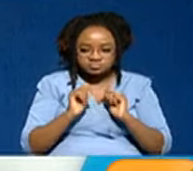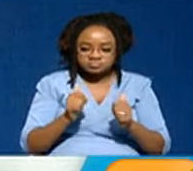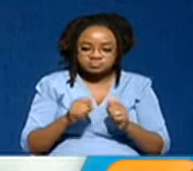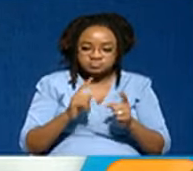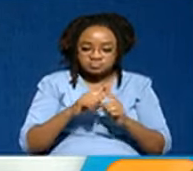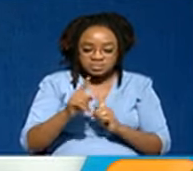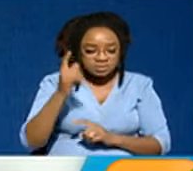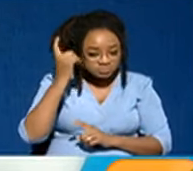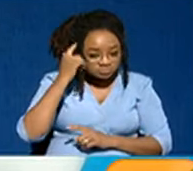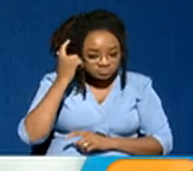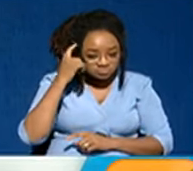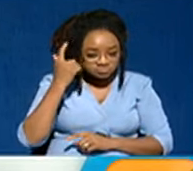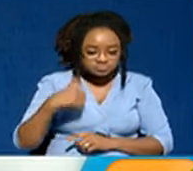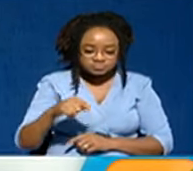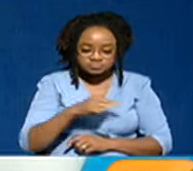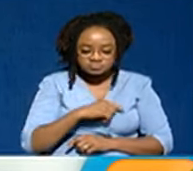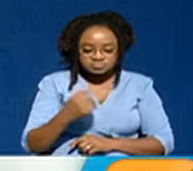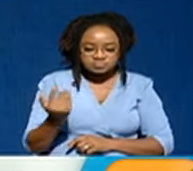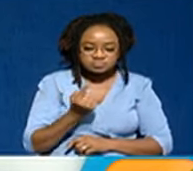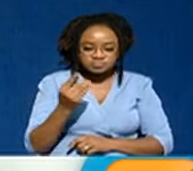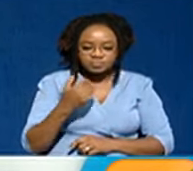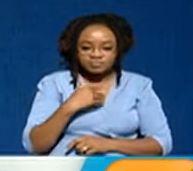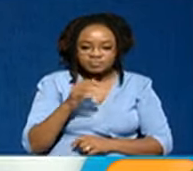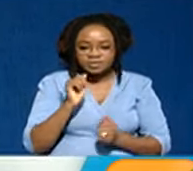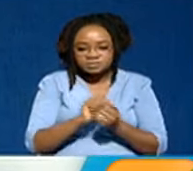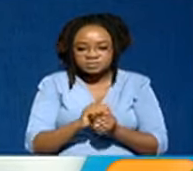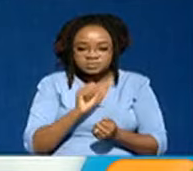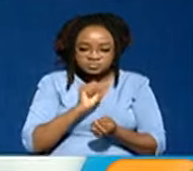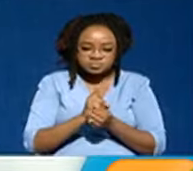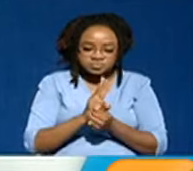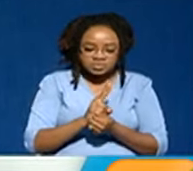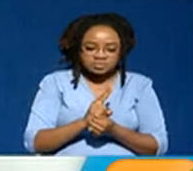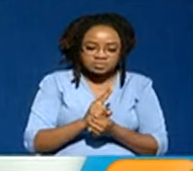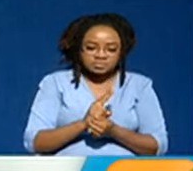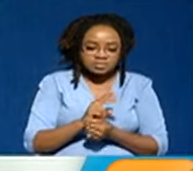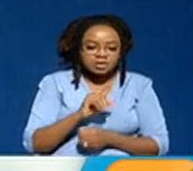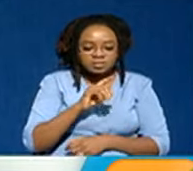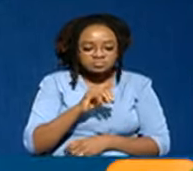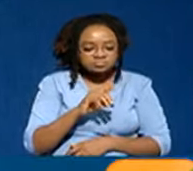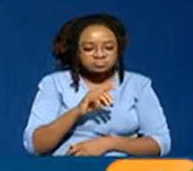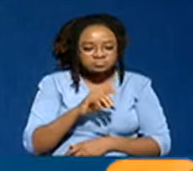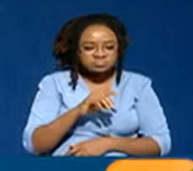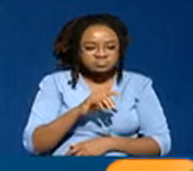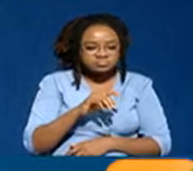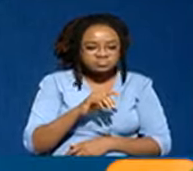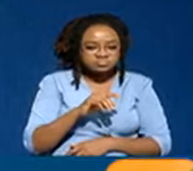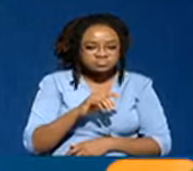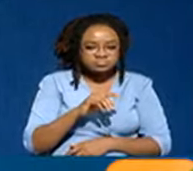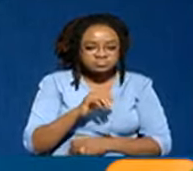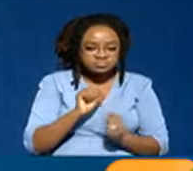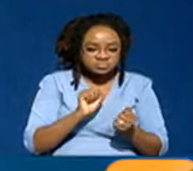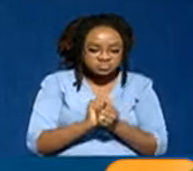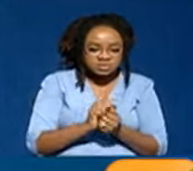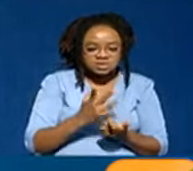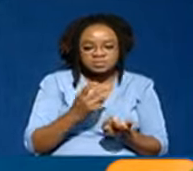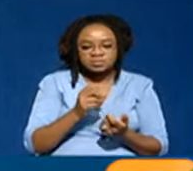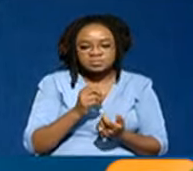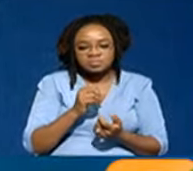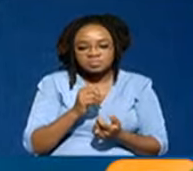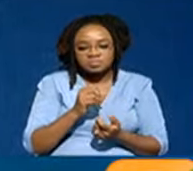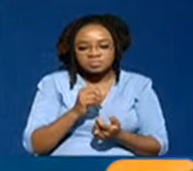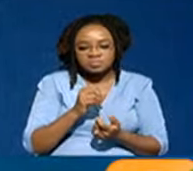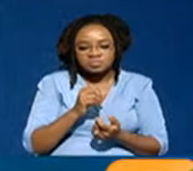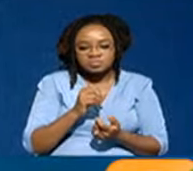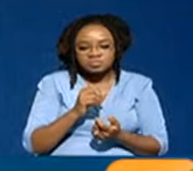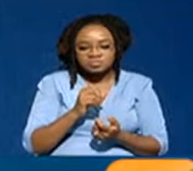we have just about 10 to 12,000 doctors. We need almost 50,000 doctors. So that is one of the things that we are really trying to